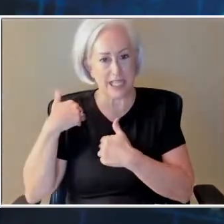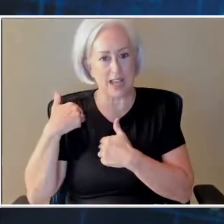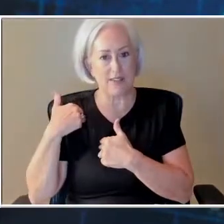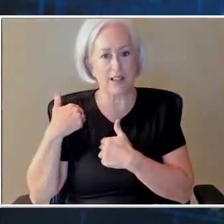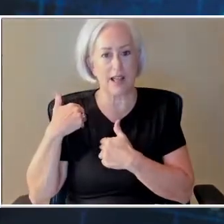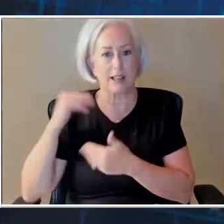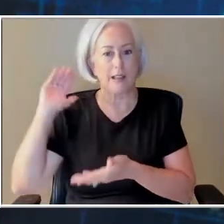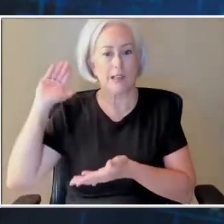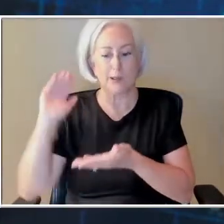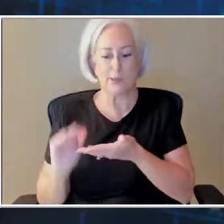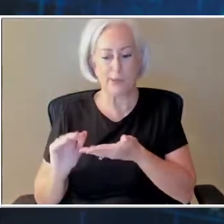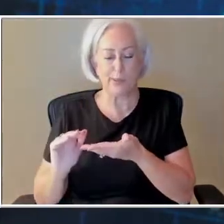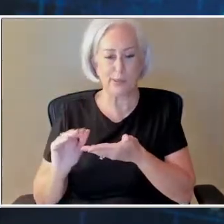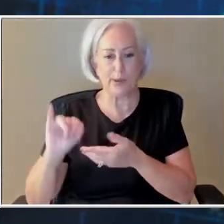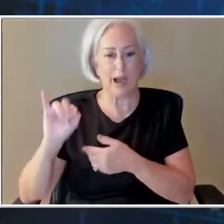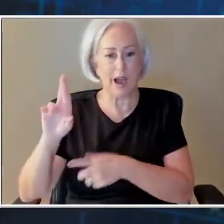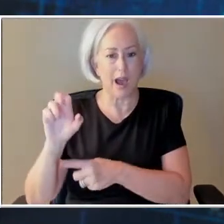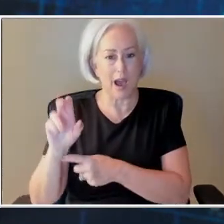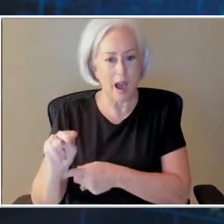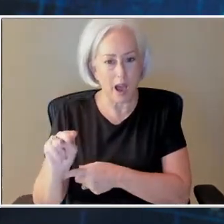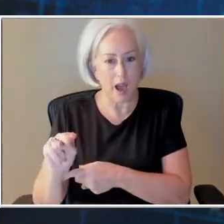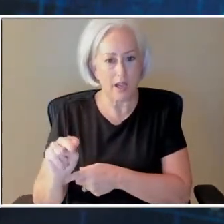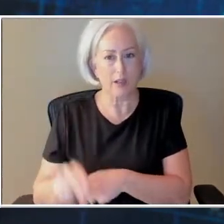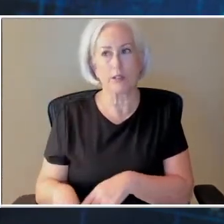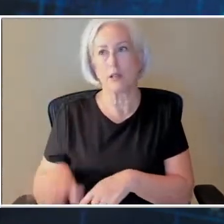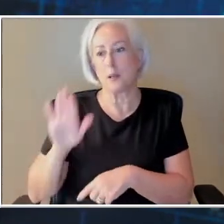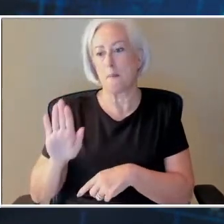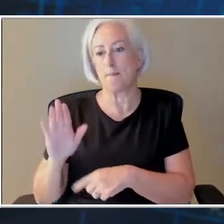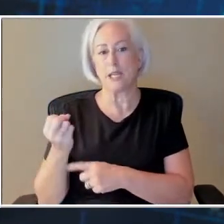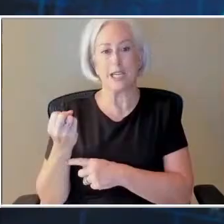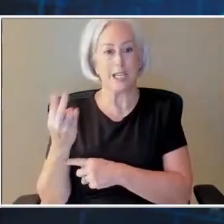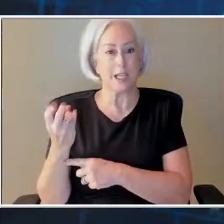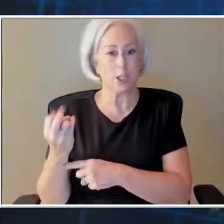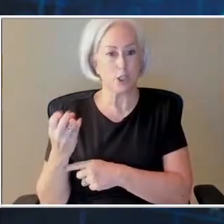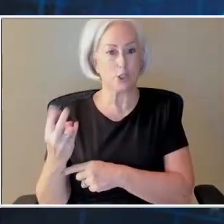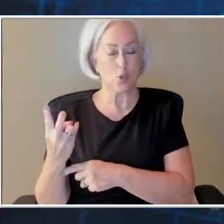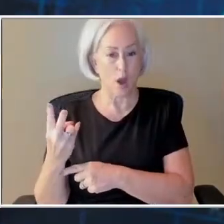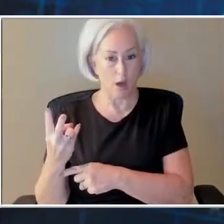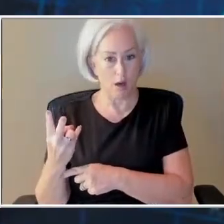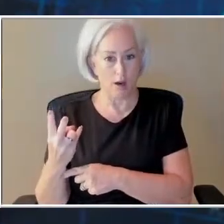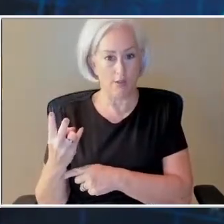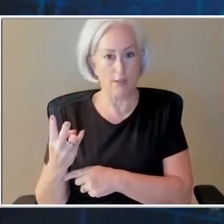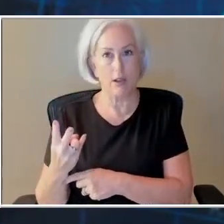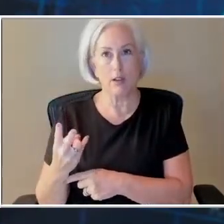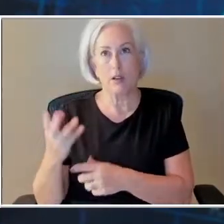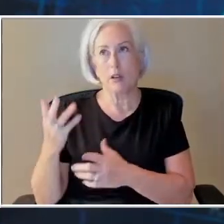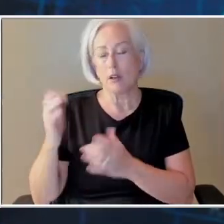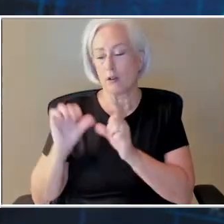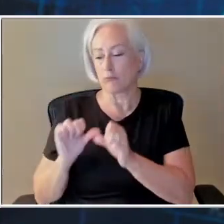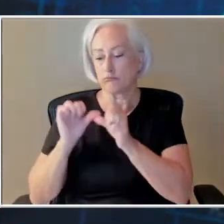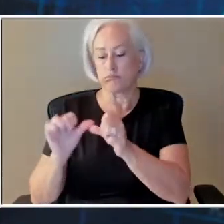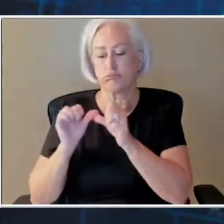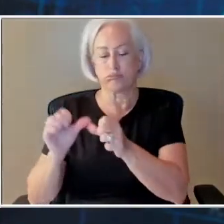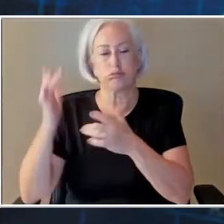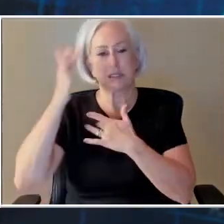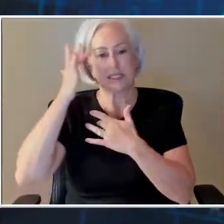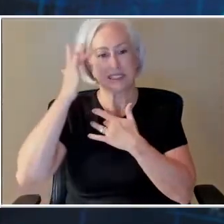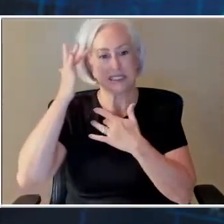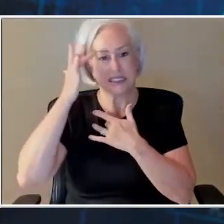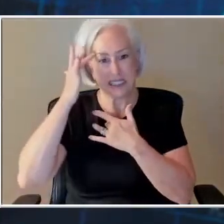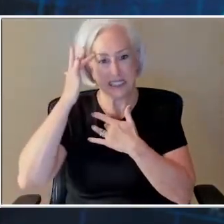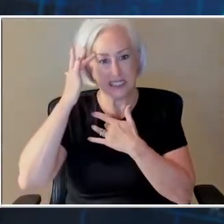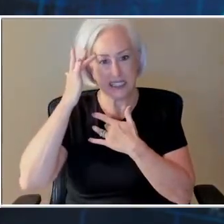like iron deficiency, vitamin B12 deficiency, and it could be chronic disease. If patients have chronic